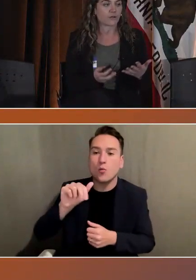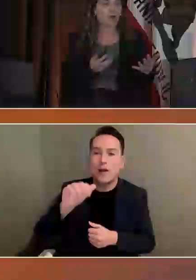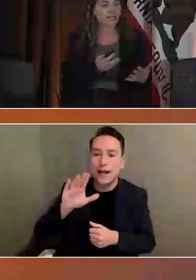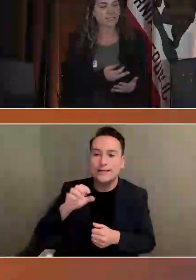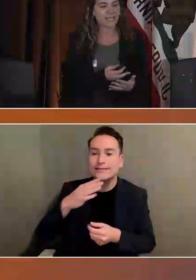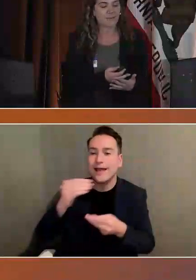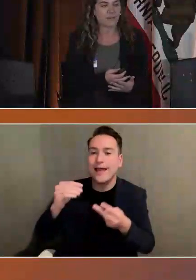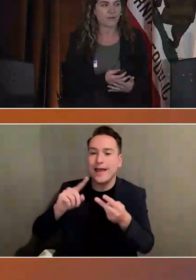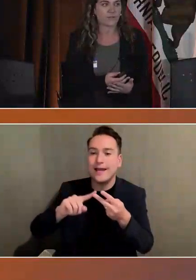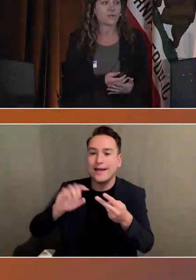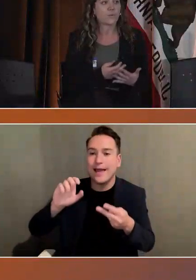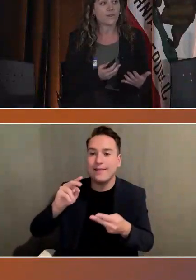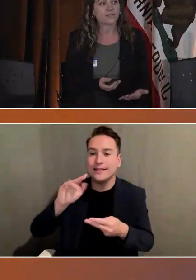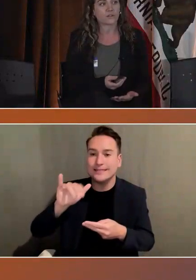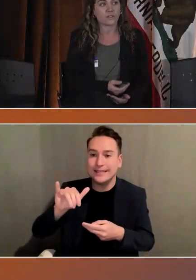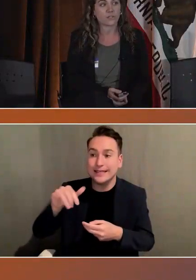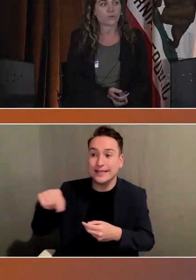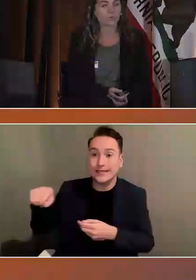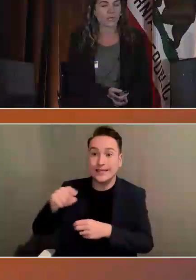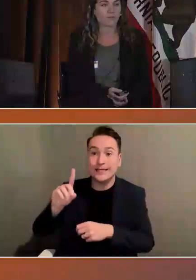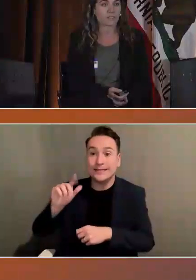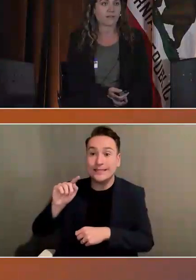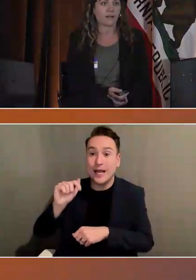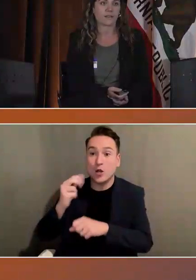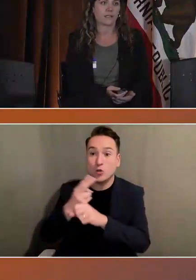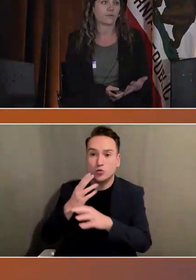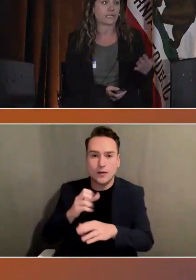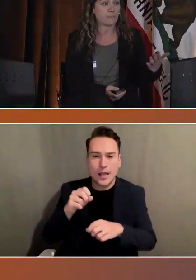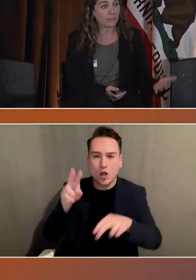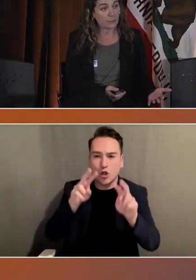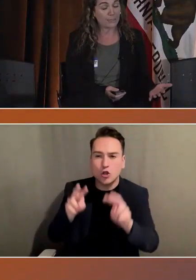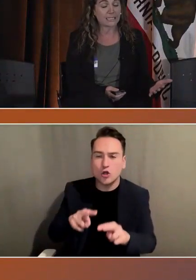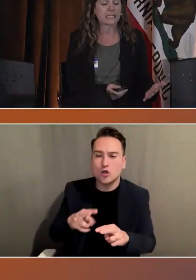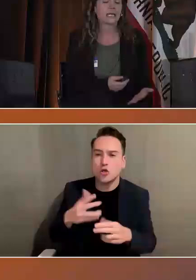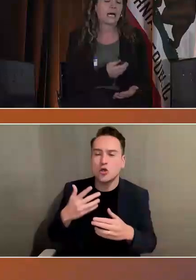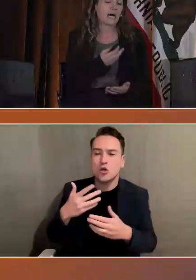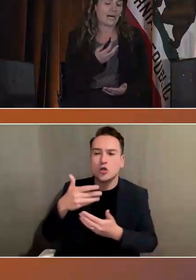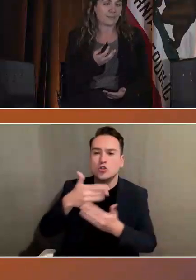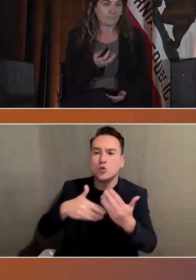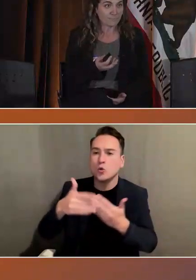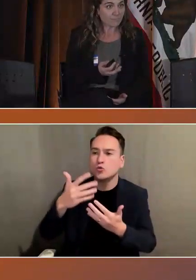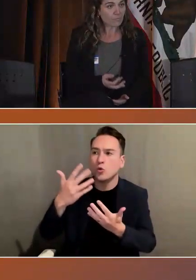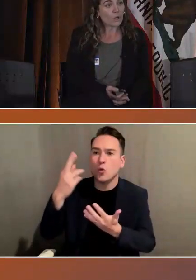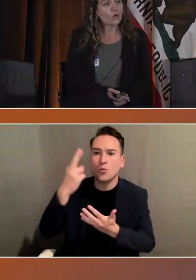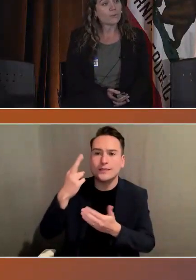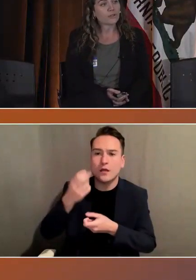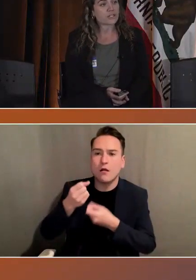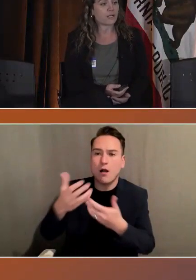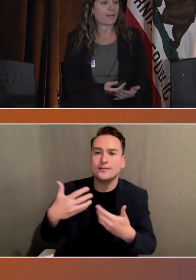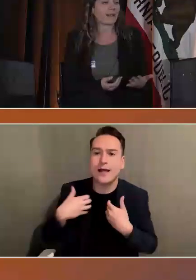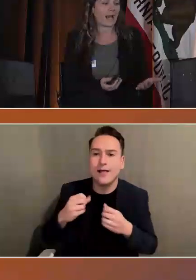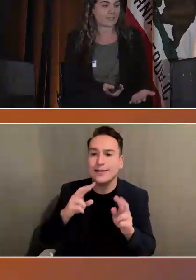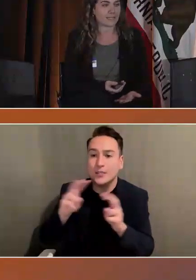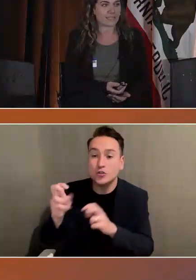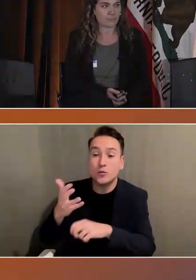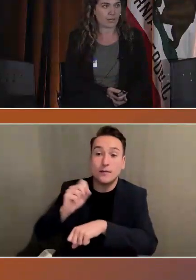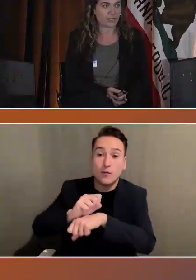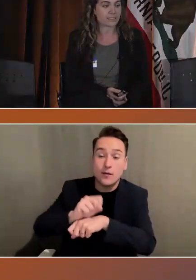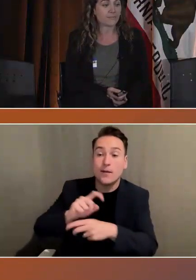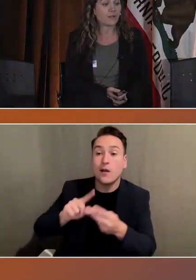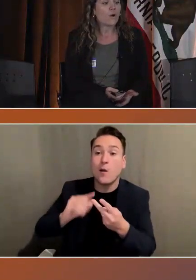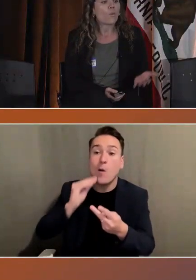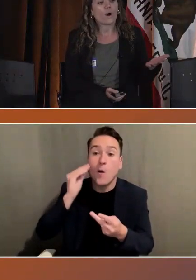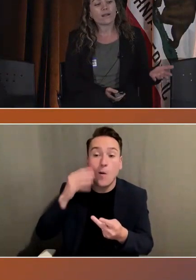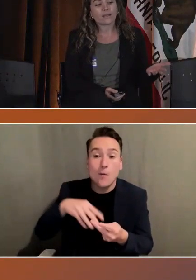to cross-examine those with certain social drivers of health, including employment, home ownership, and access to